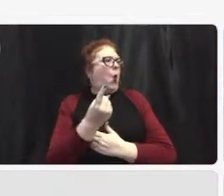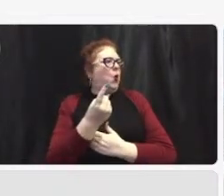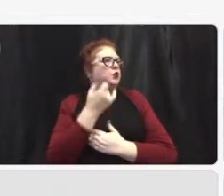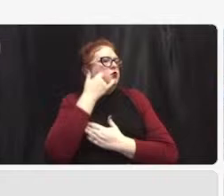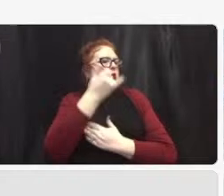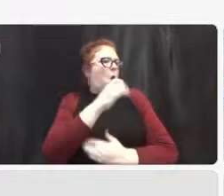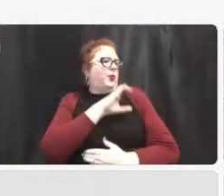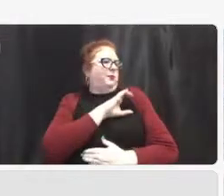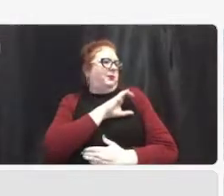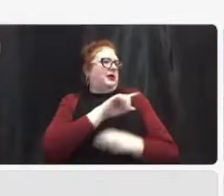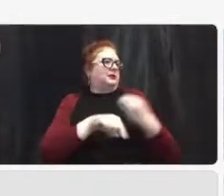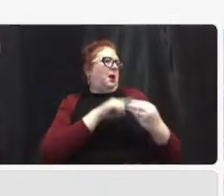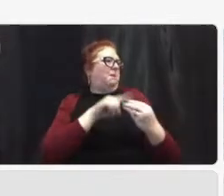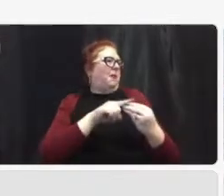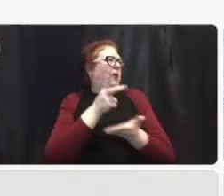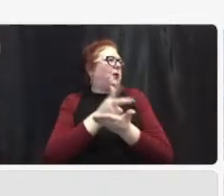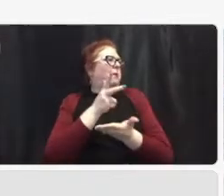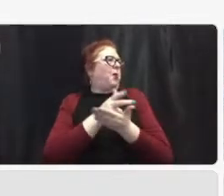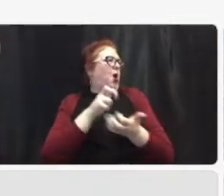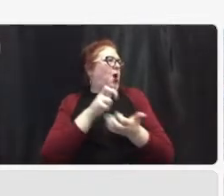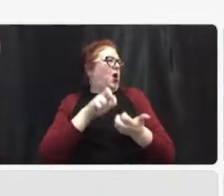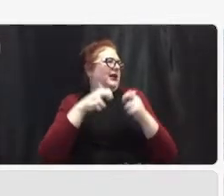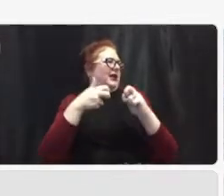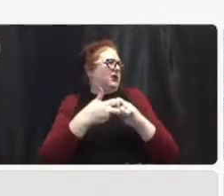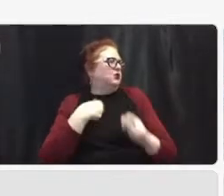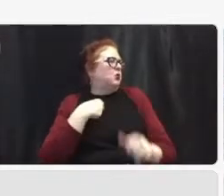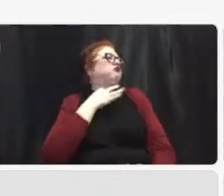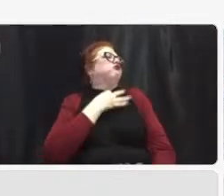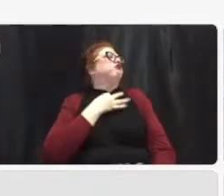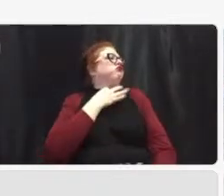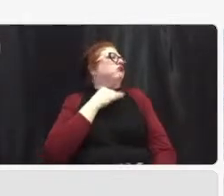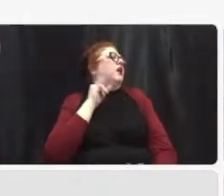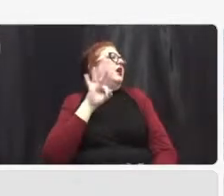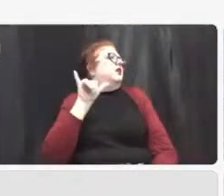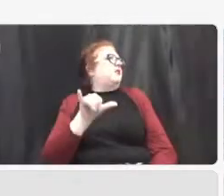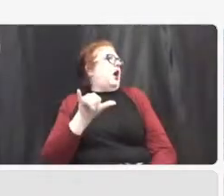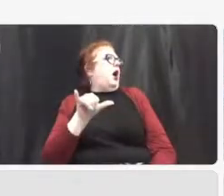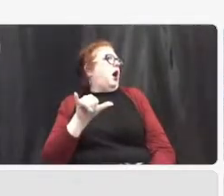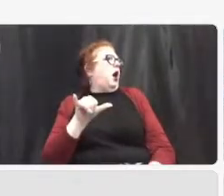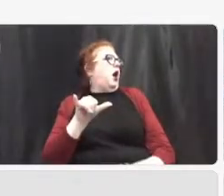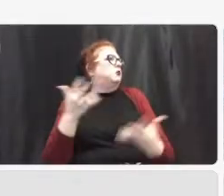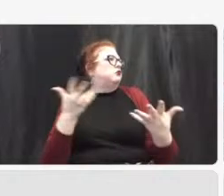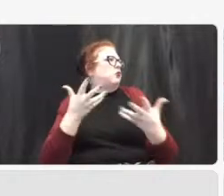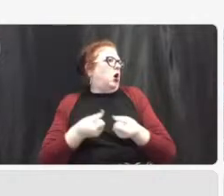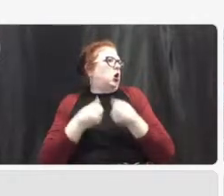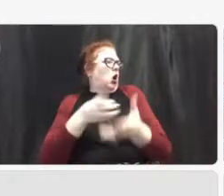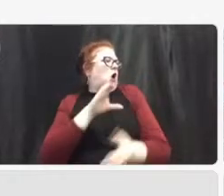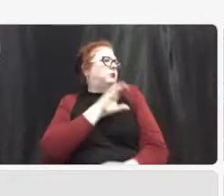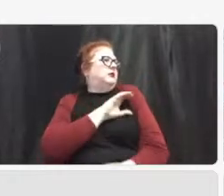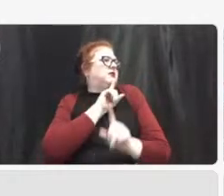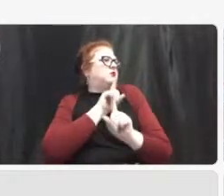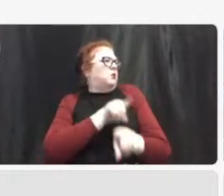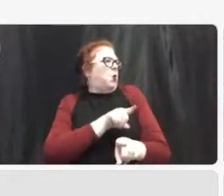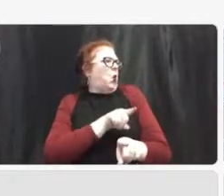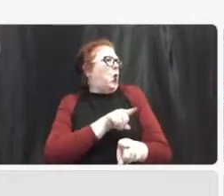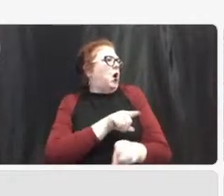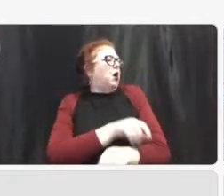was wondering if that was the cause of this police report that was stated in the reading.